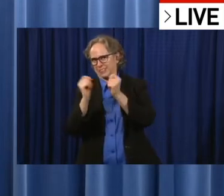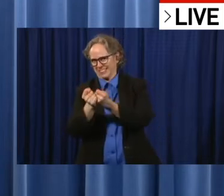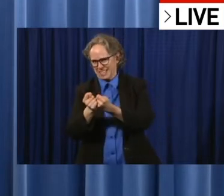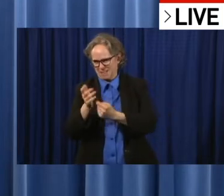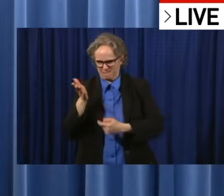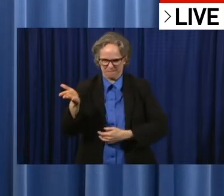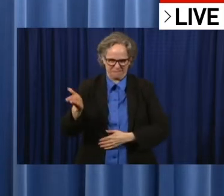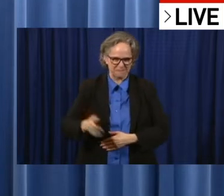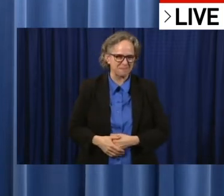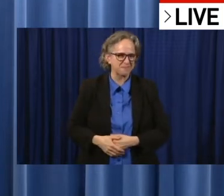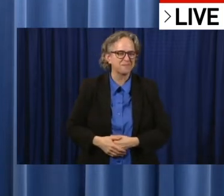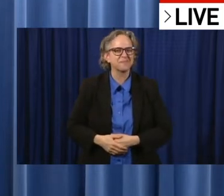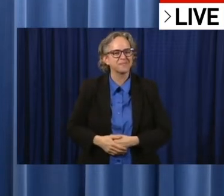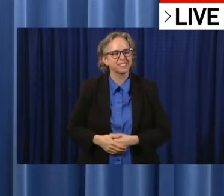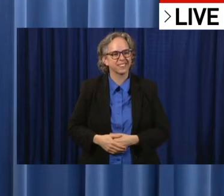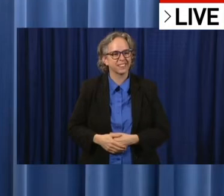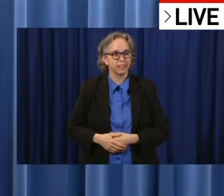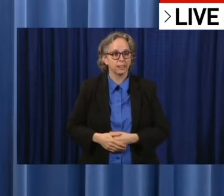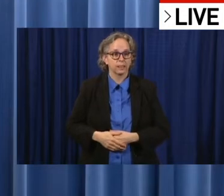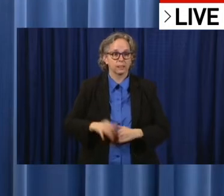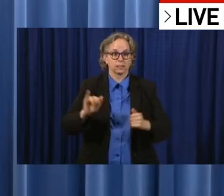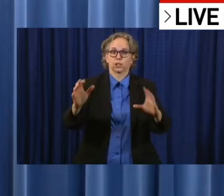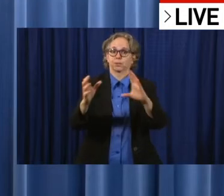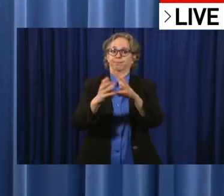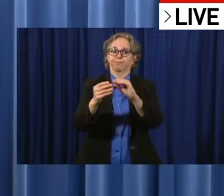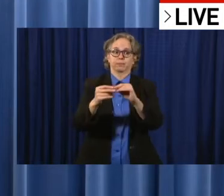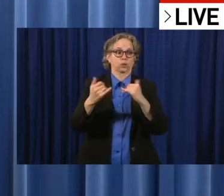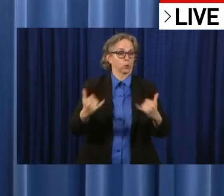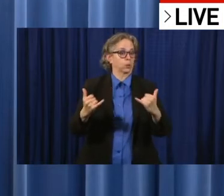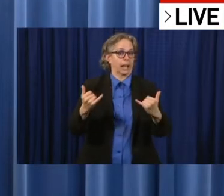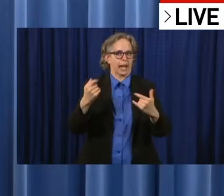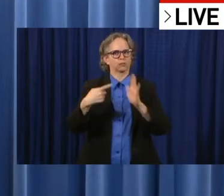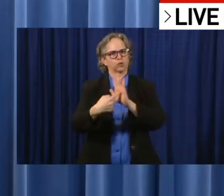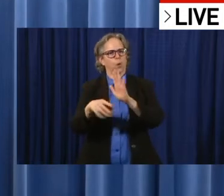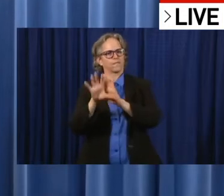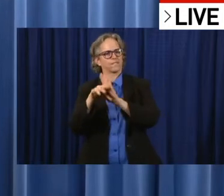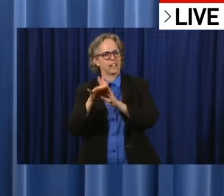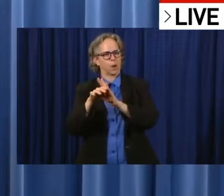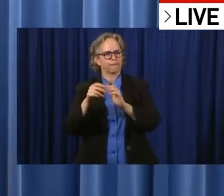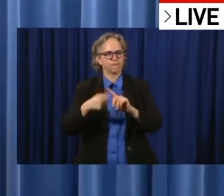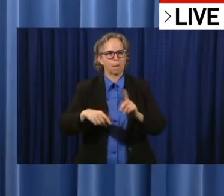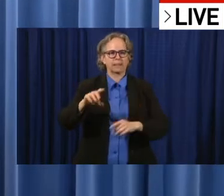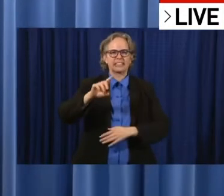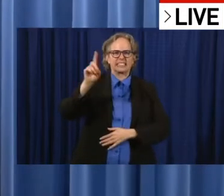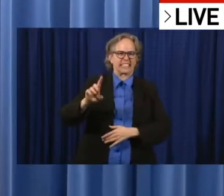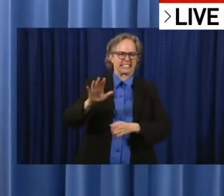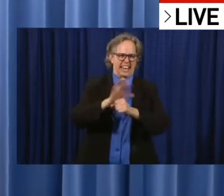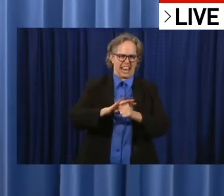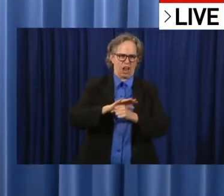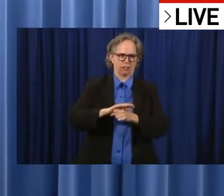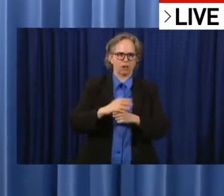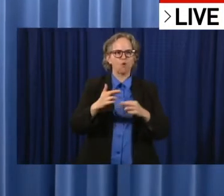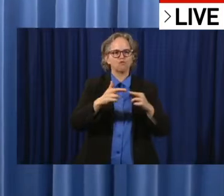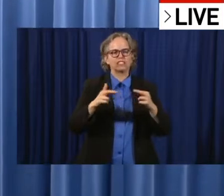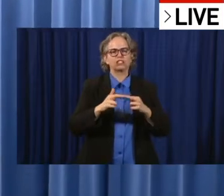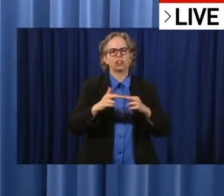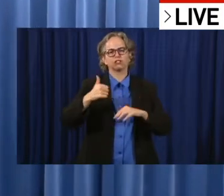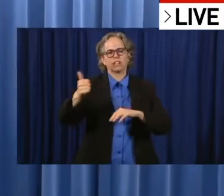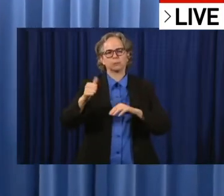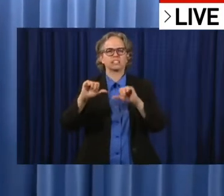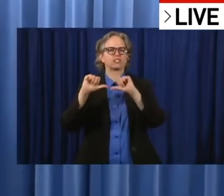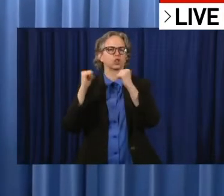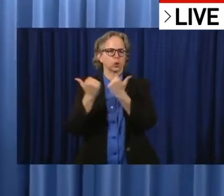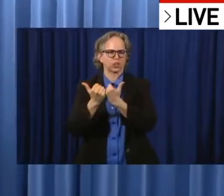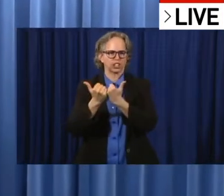We're opening today with a video that we received from the Greater Dayton Regional Transportation Association. Public